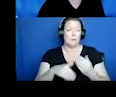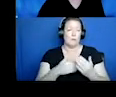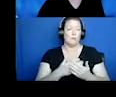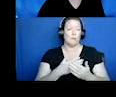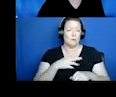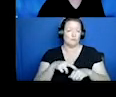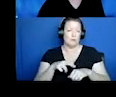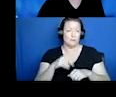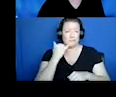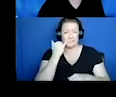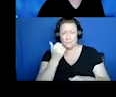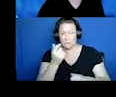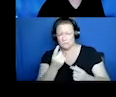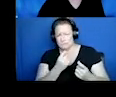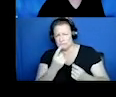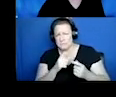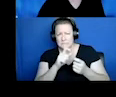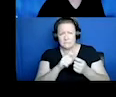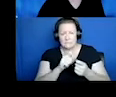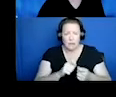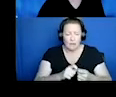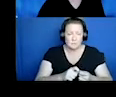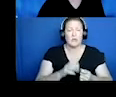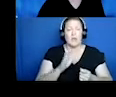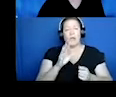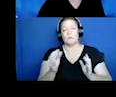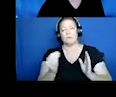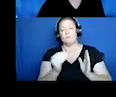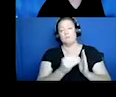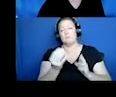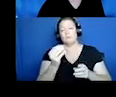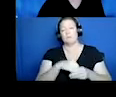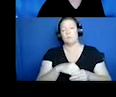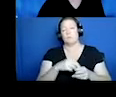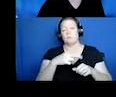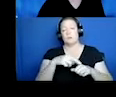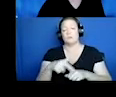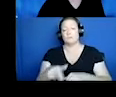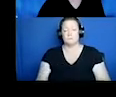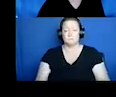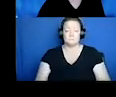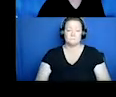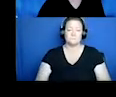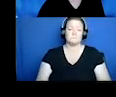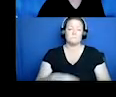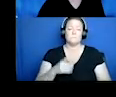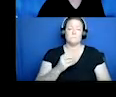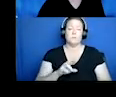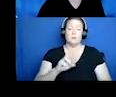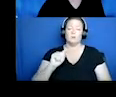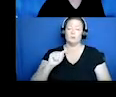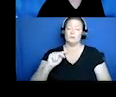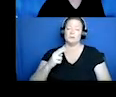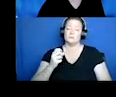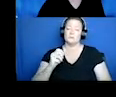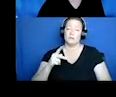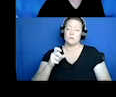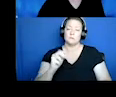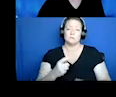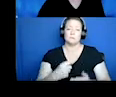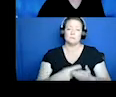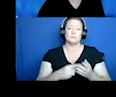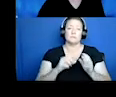any questions about some of these details, I will include references. Dr. Thompson went over social determinants of